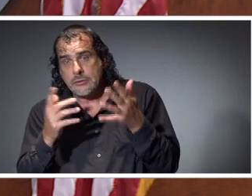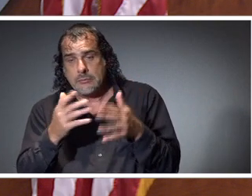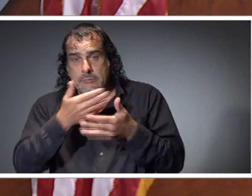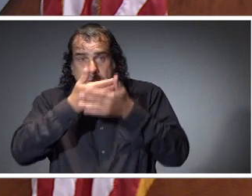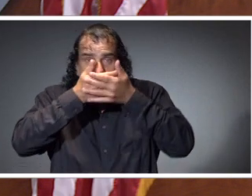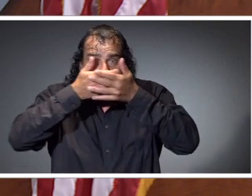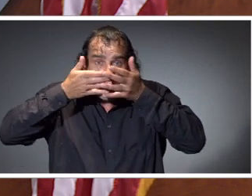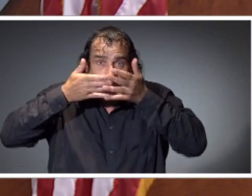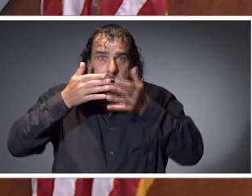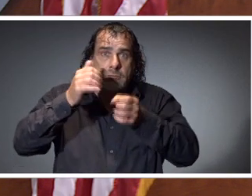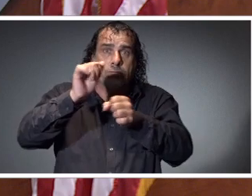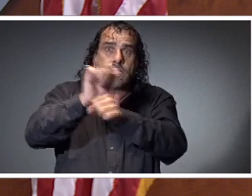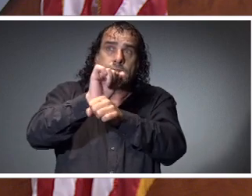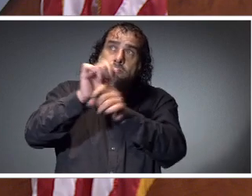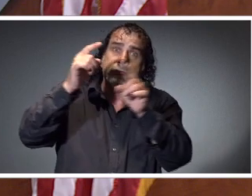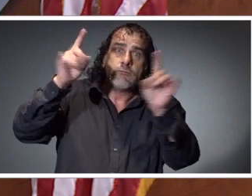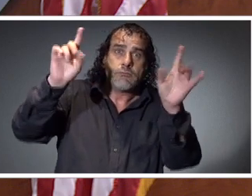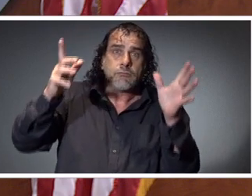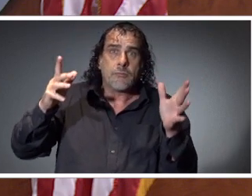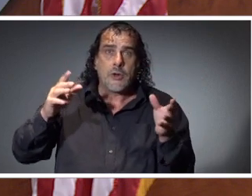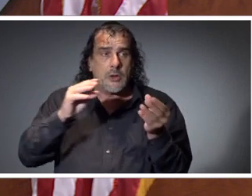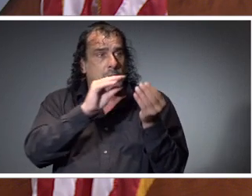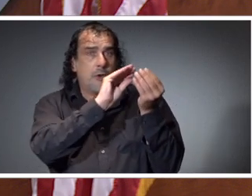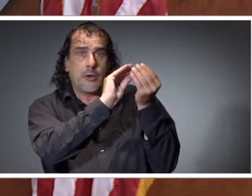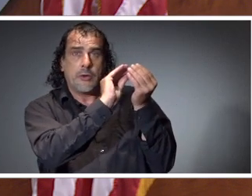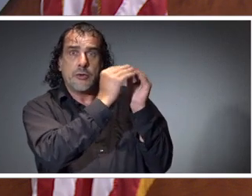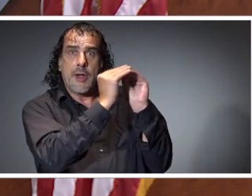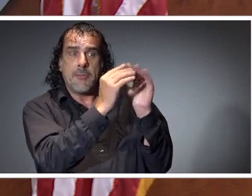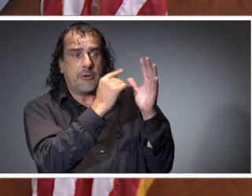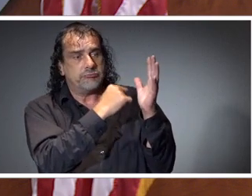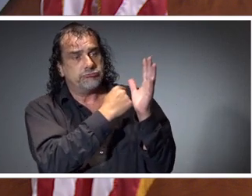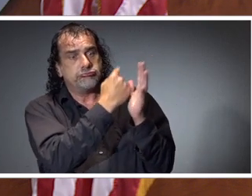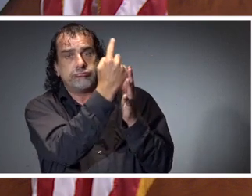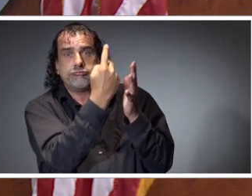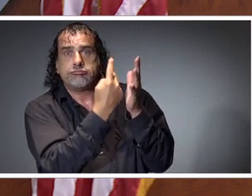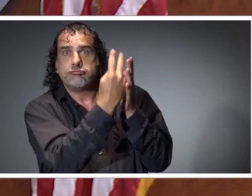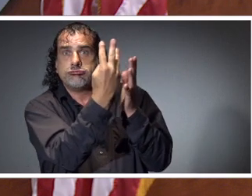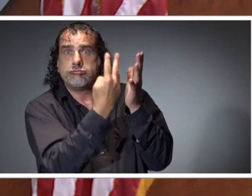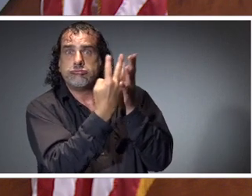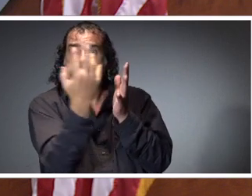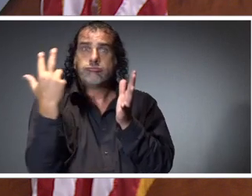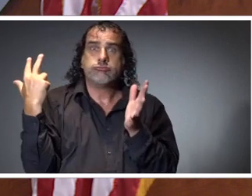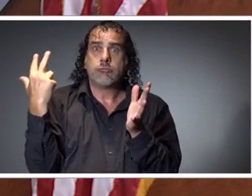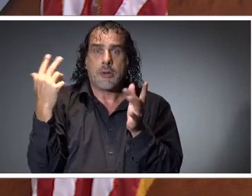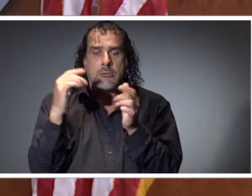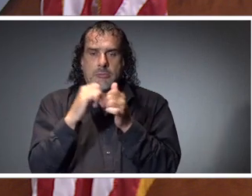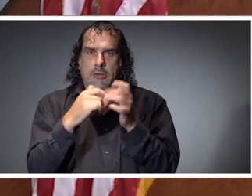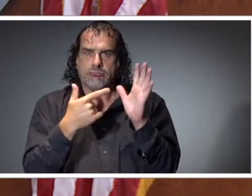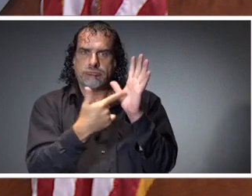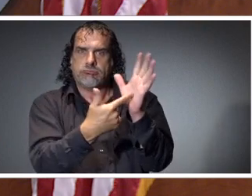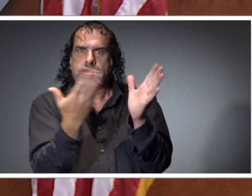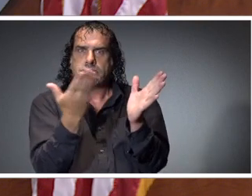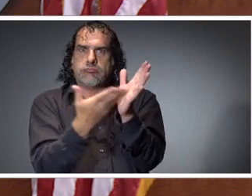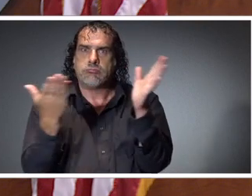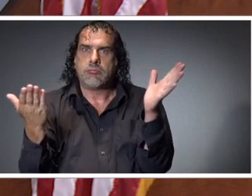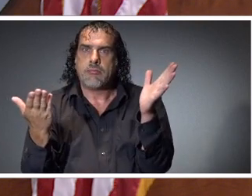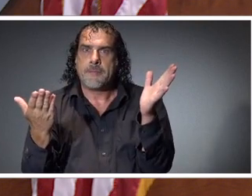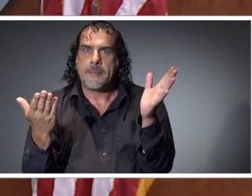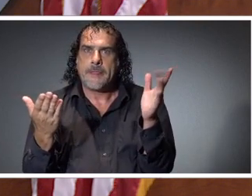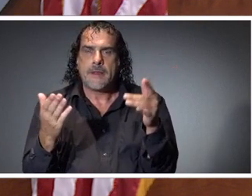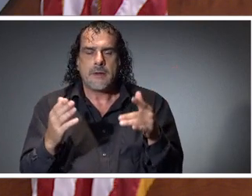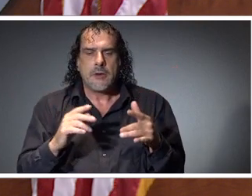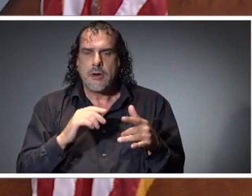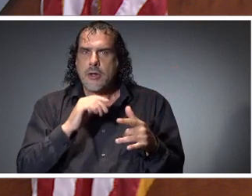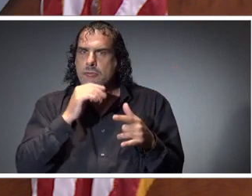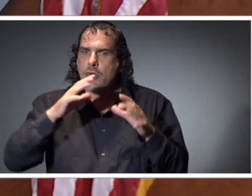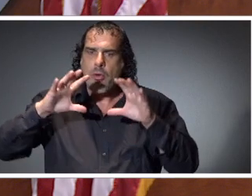work. The numbers from the last few weeks bear that out. Please continue to avoid